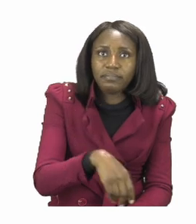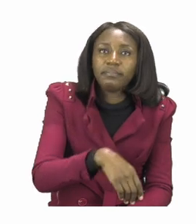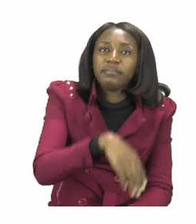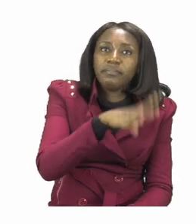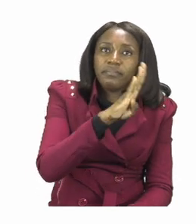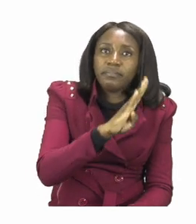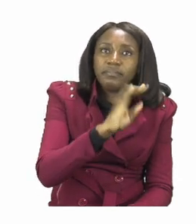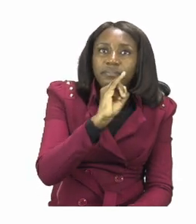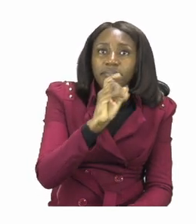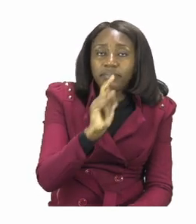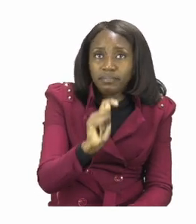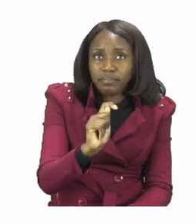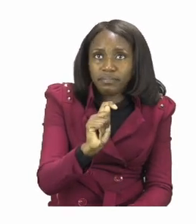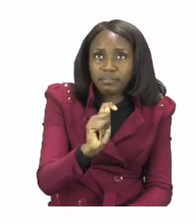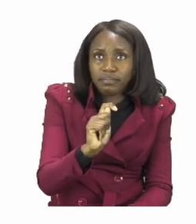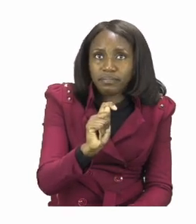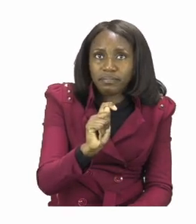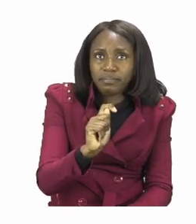bit,